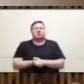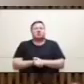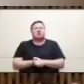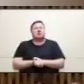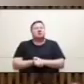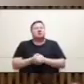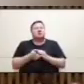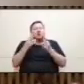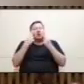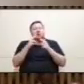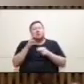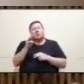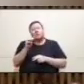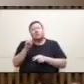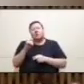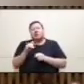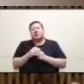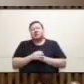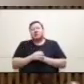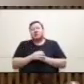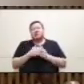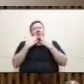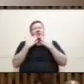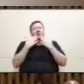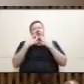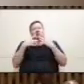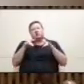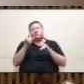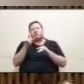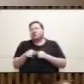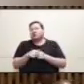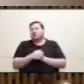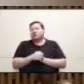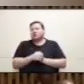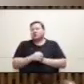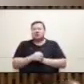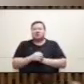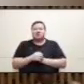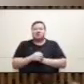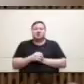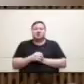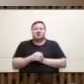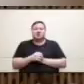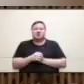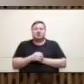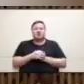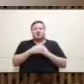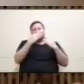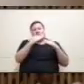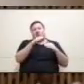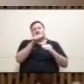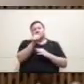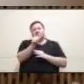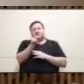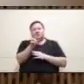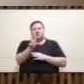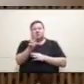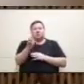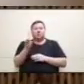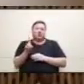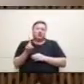Honorable Mwai. No, thank you so much, Chairperson. In terms of section